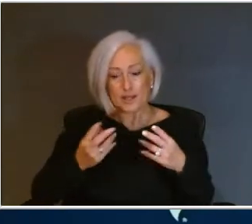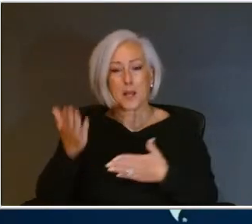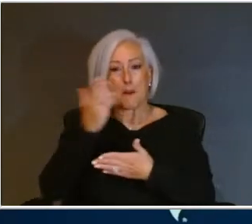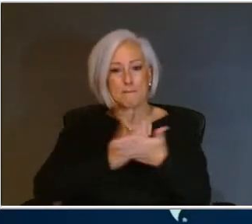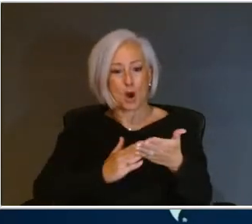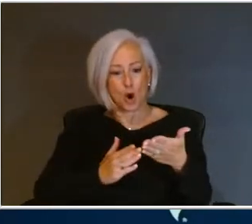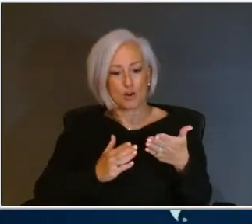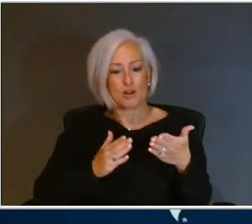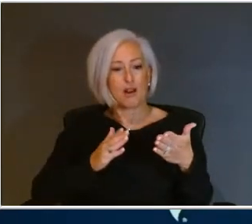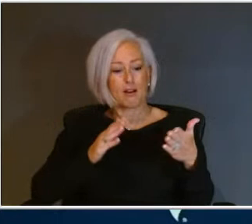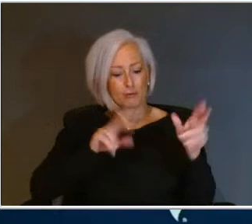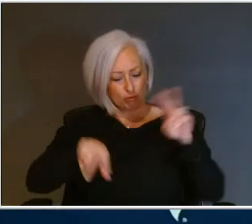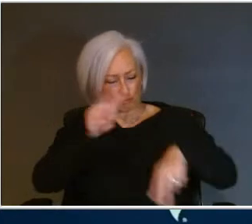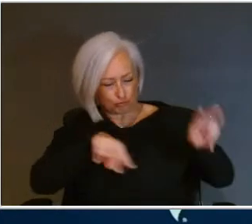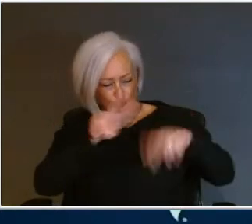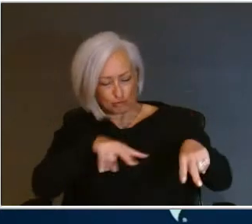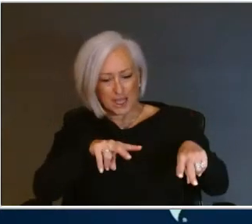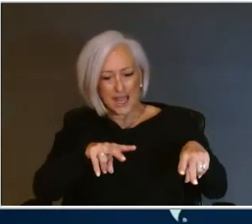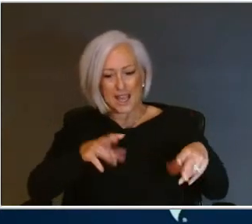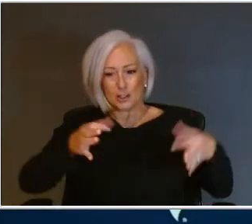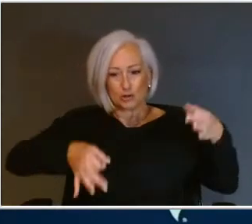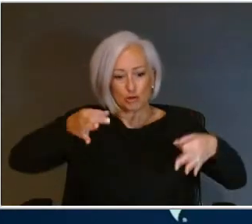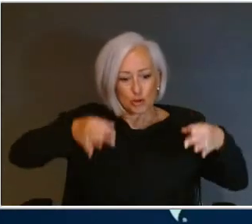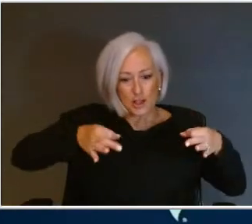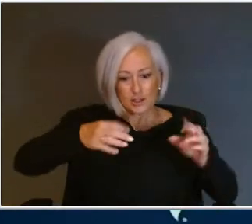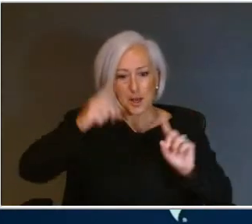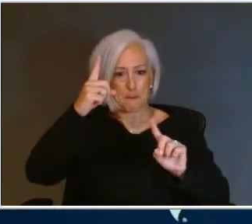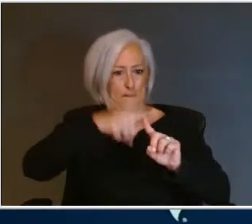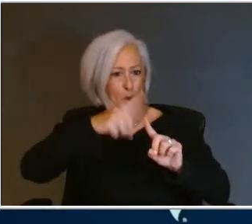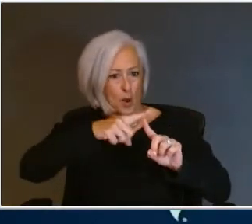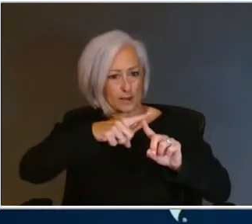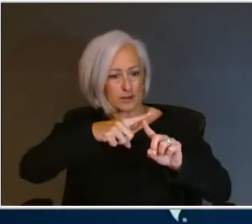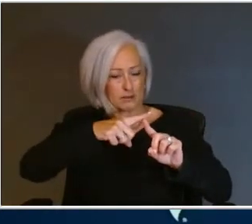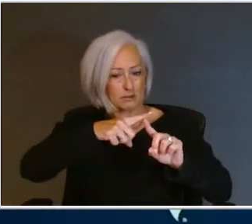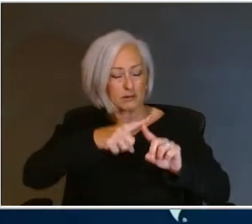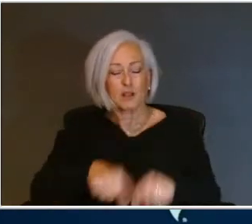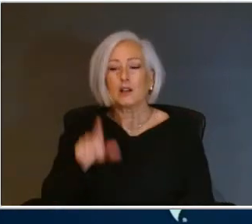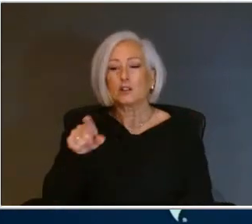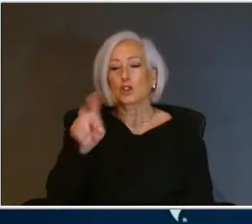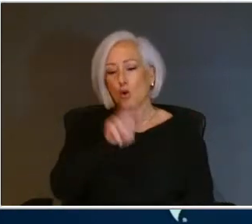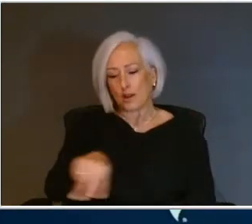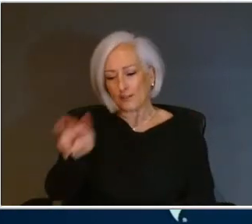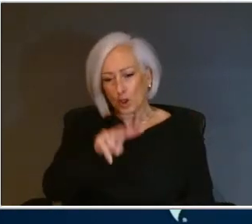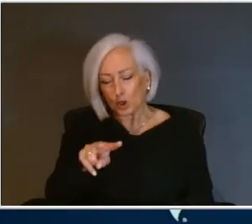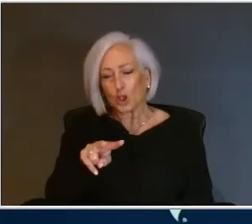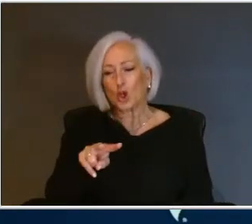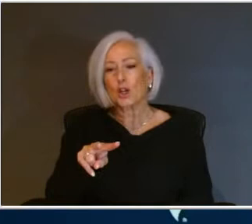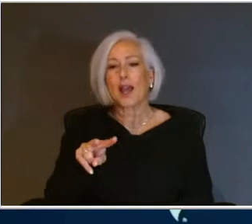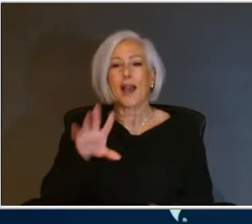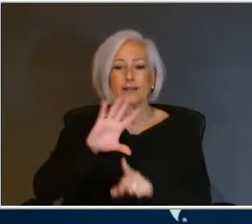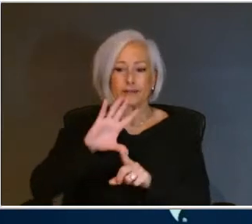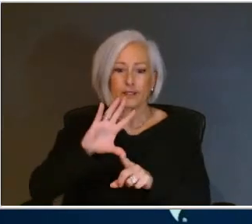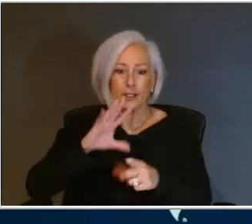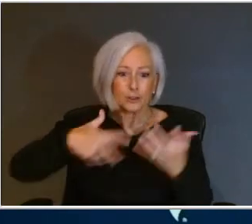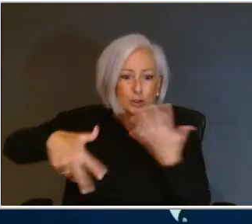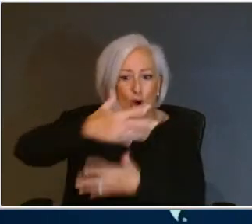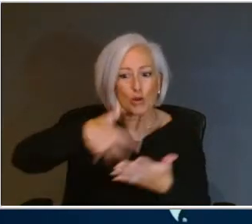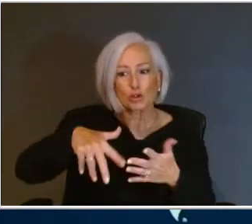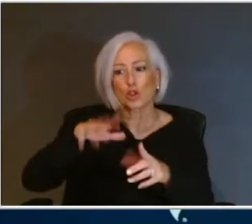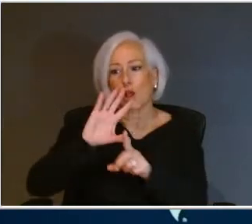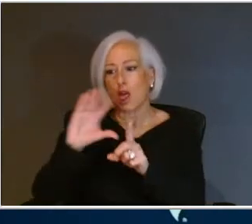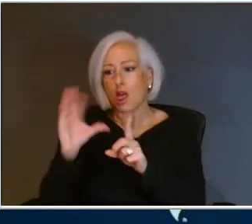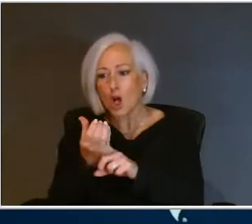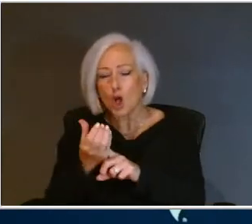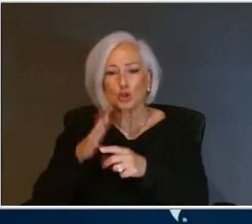And if you just zoom back out, think about some of the social and cultural pressures that female athletes face around ideal body types and drive